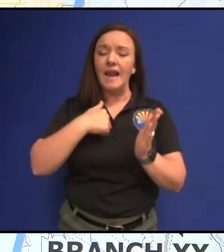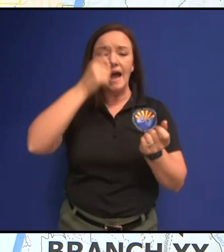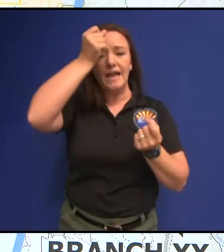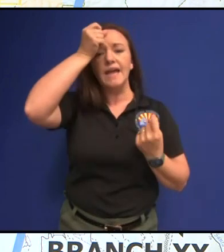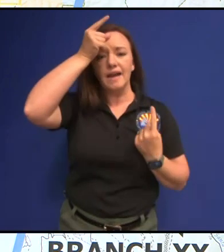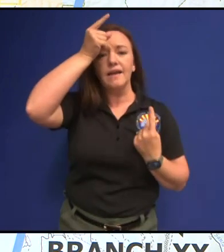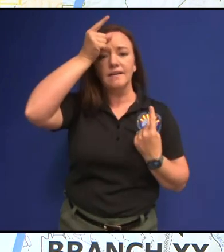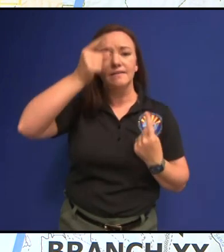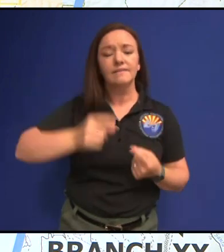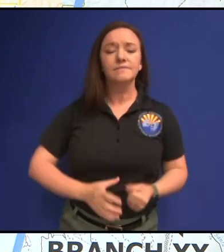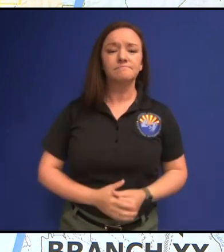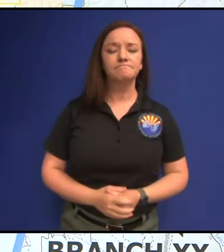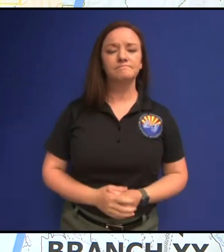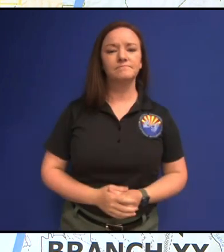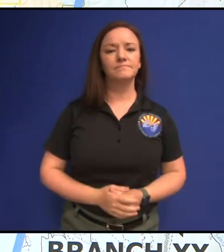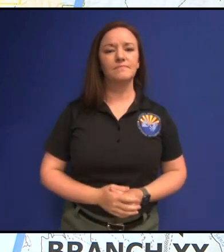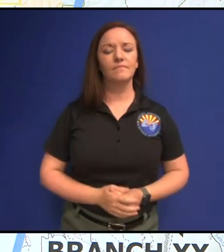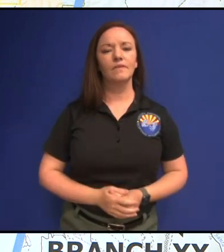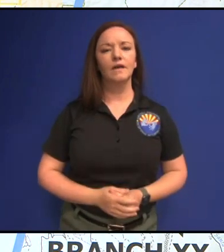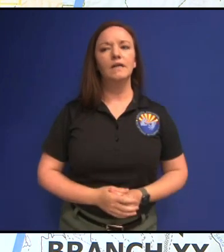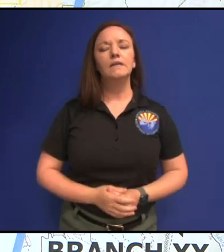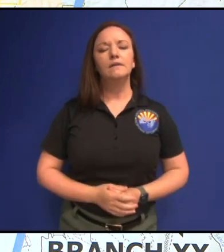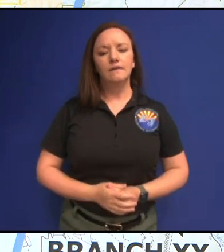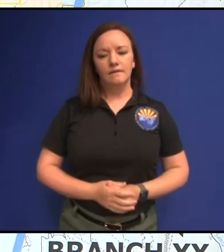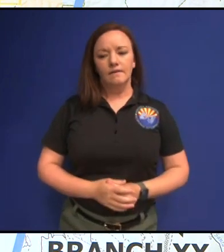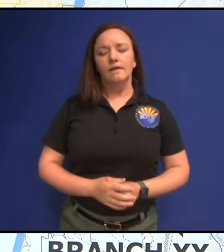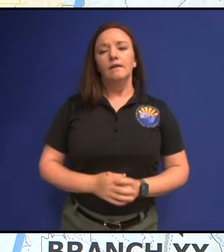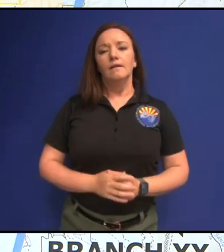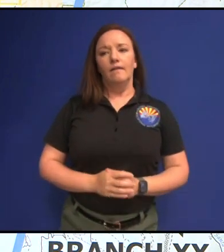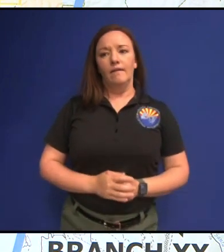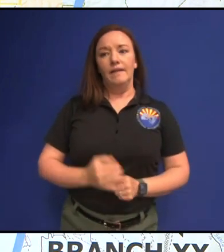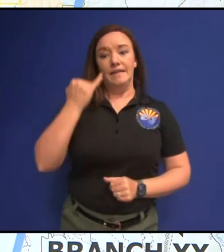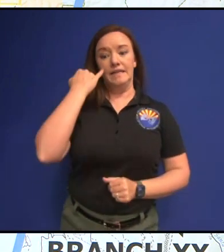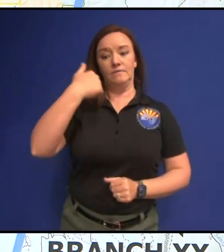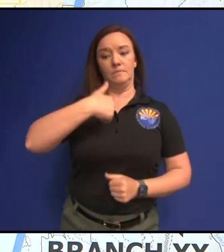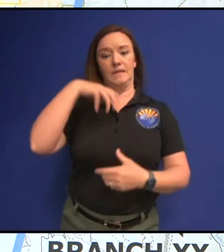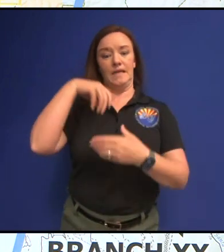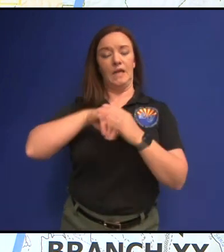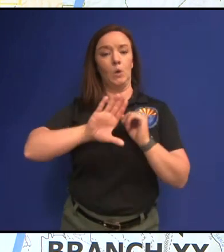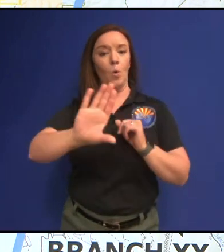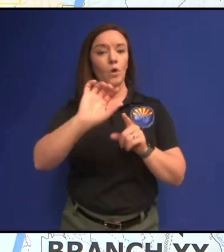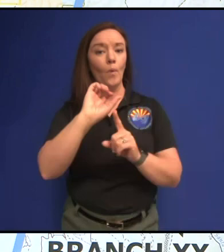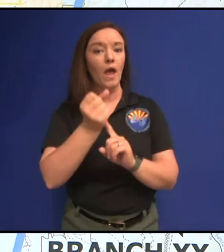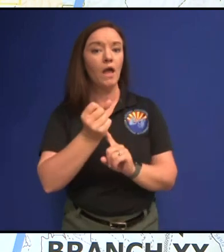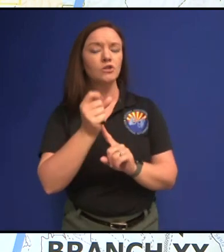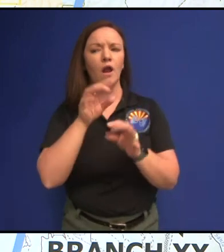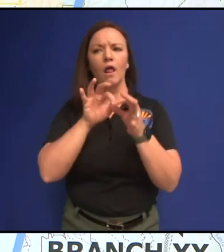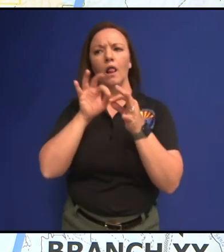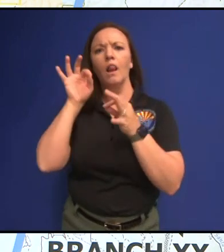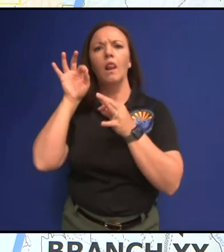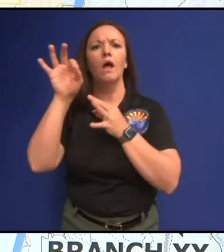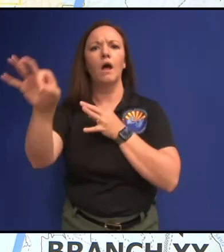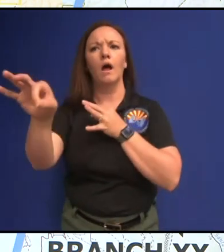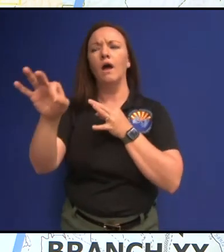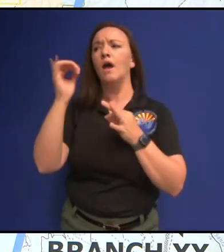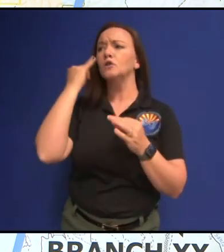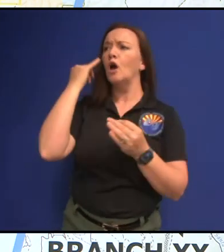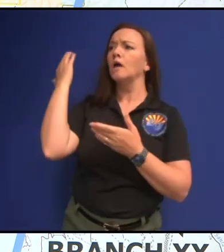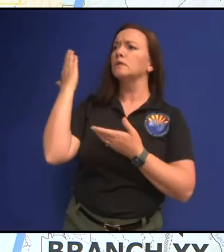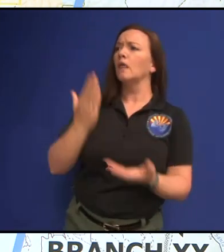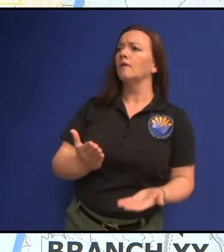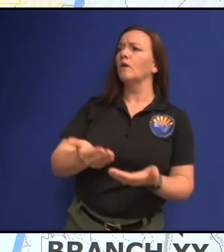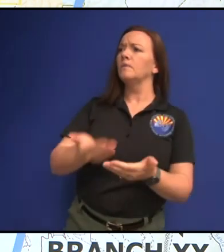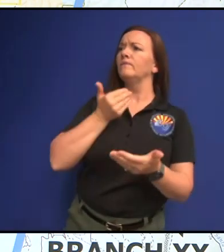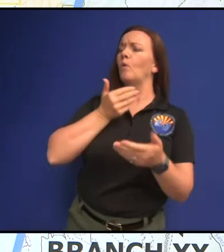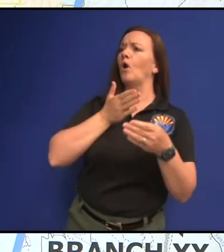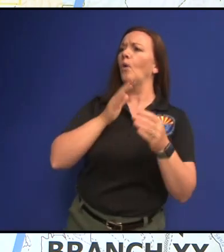You waiting until after the monsoons, if I were in that situation, to say, well, as long as they get it delivered before winter, then I can cut it up, do that. I know